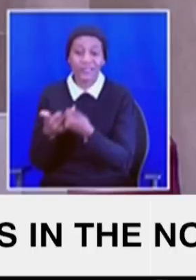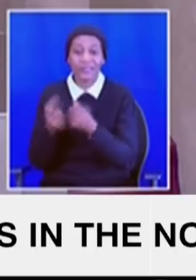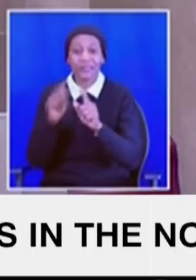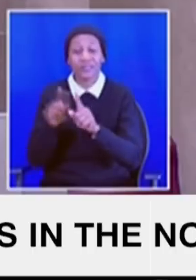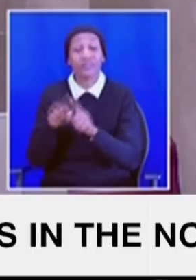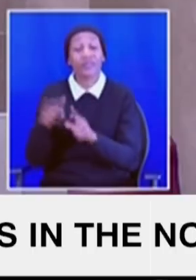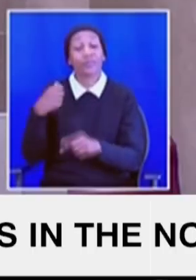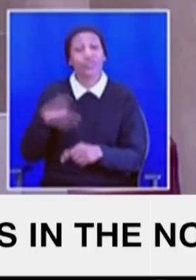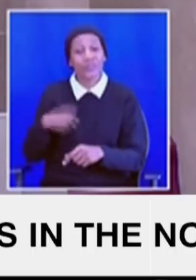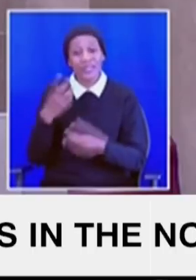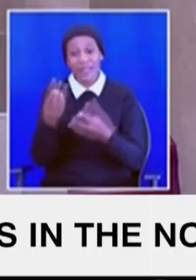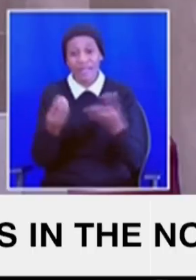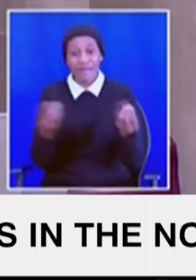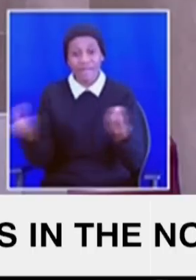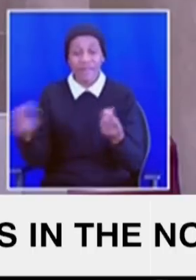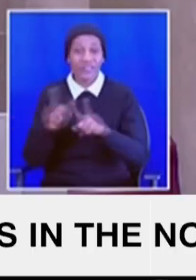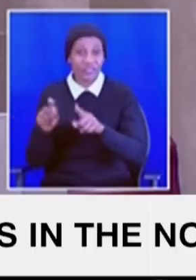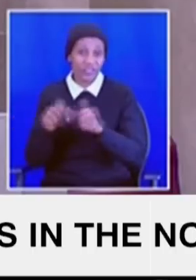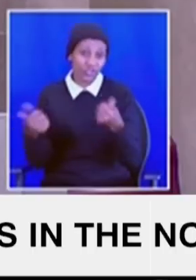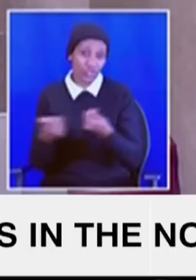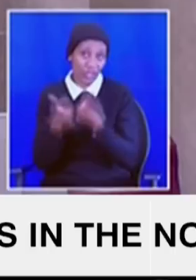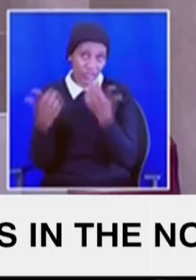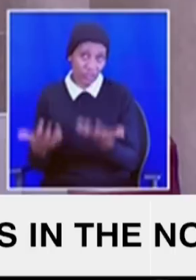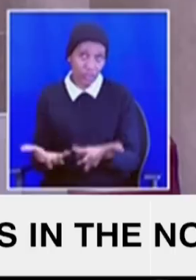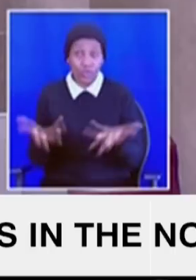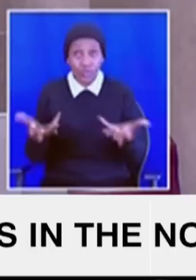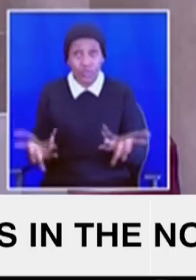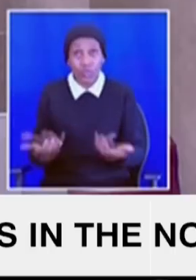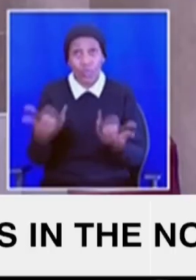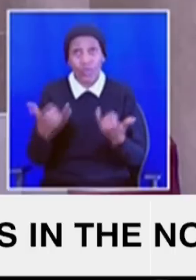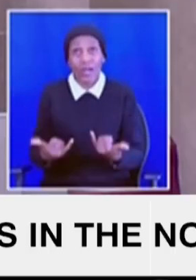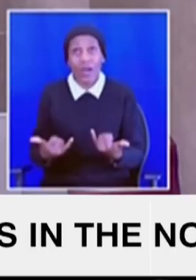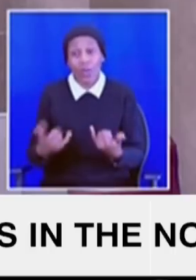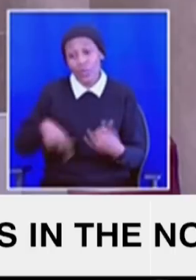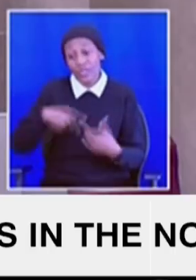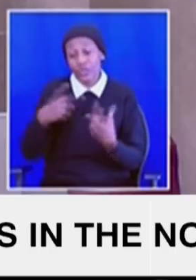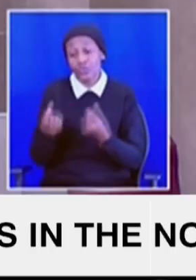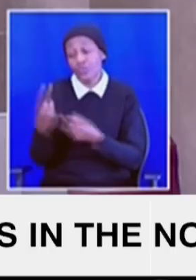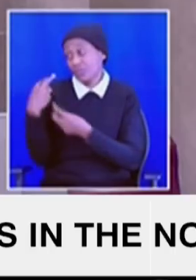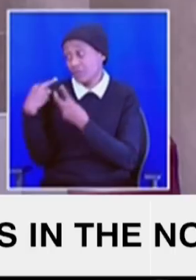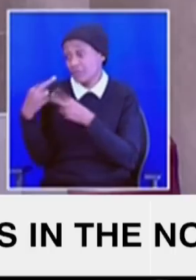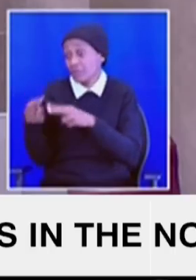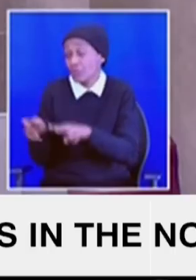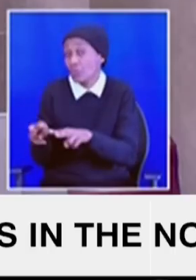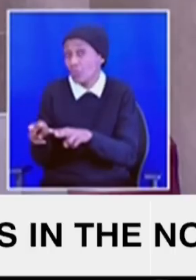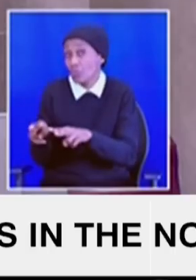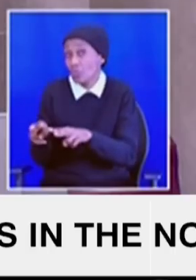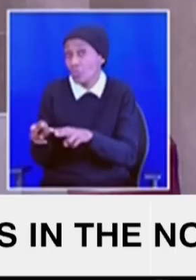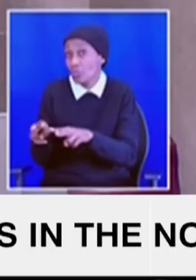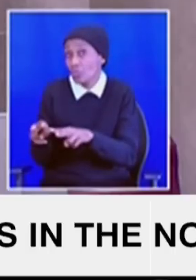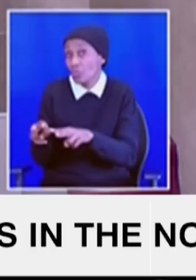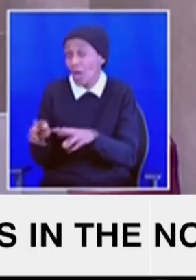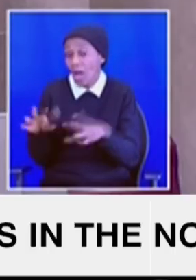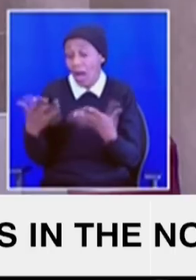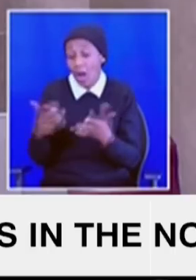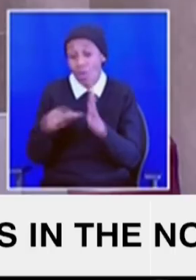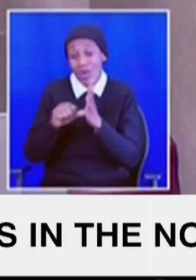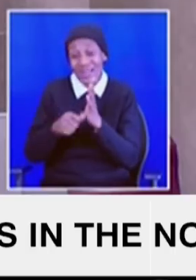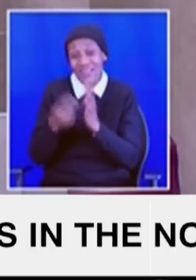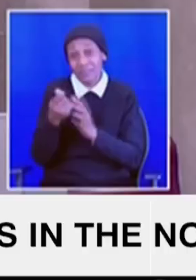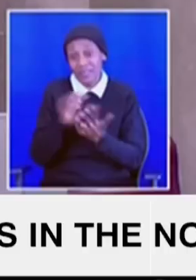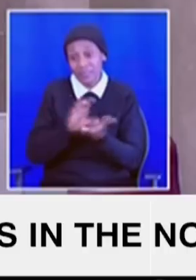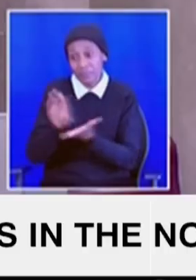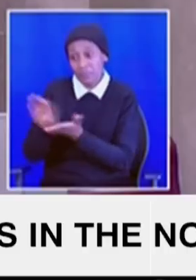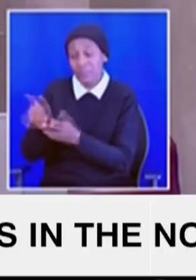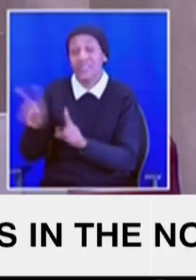municipalities are facing. So at the moment, there is a review to the allocation of grants